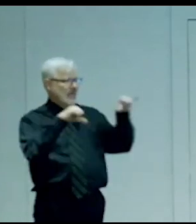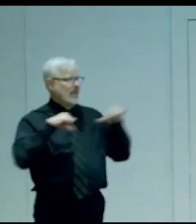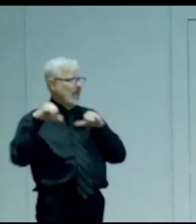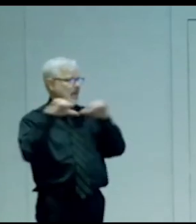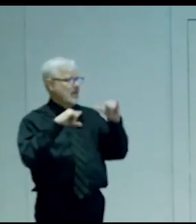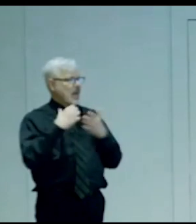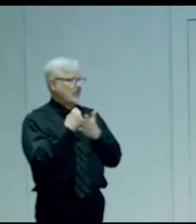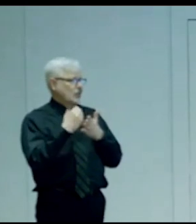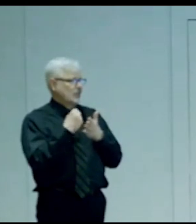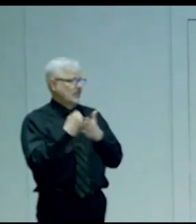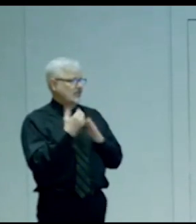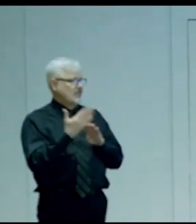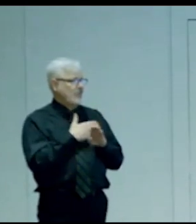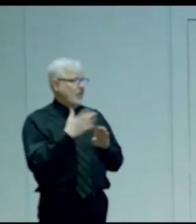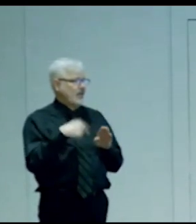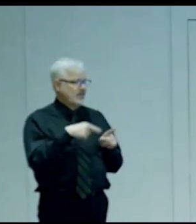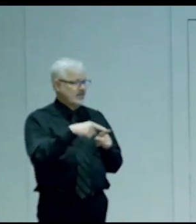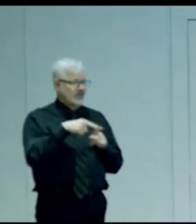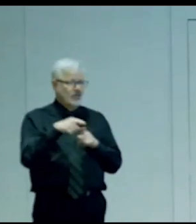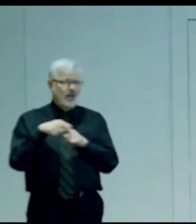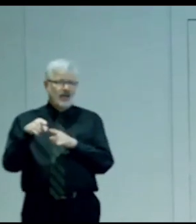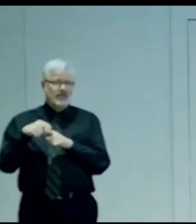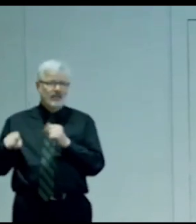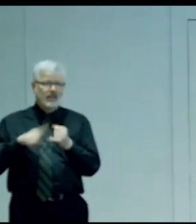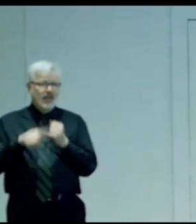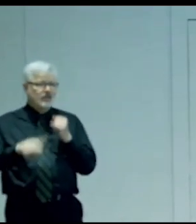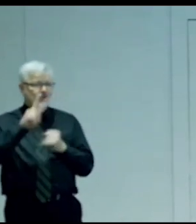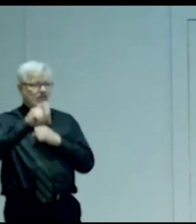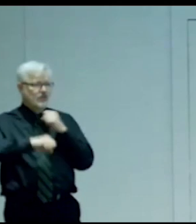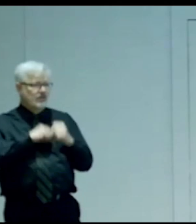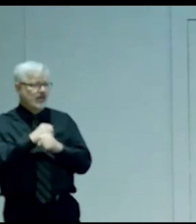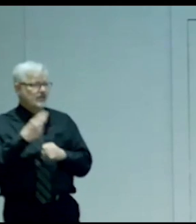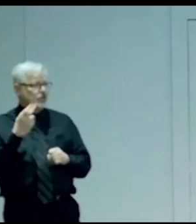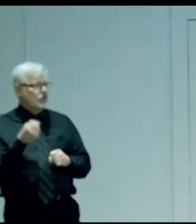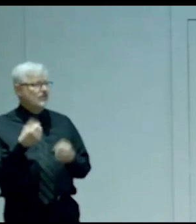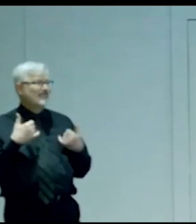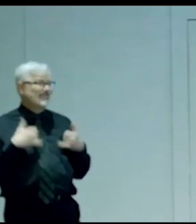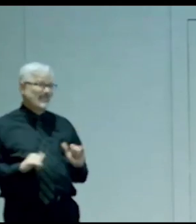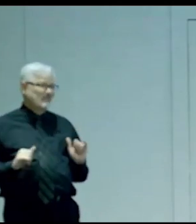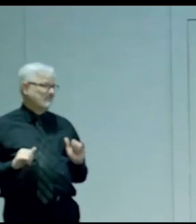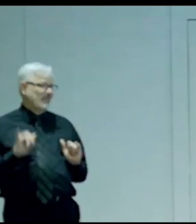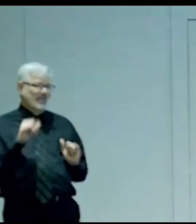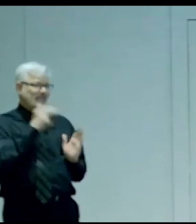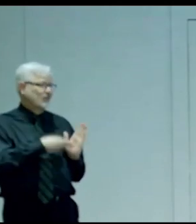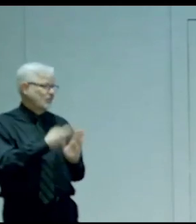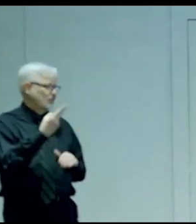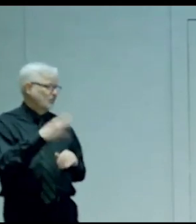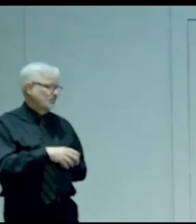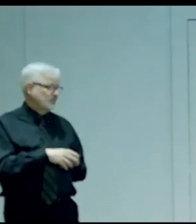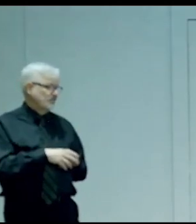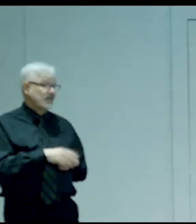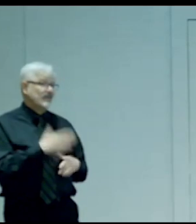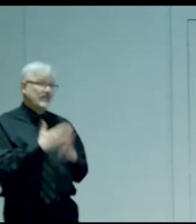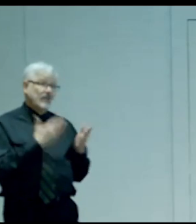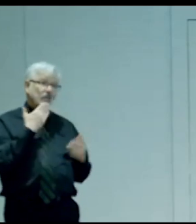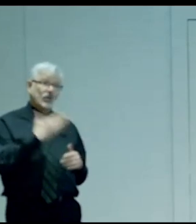opportunities before they specialize in their last 2 years of high school. And yet that was not the case. But there was some good